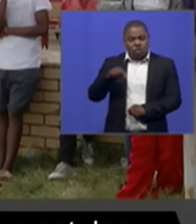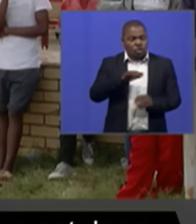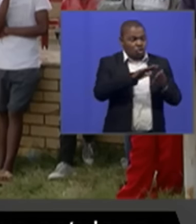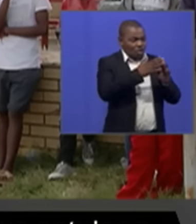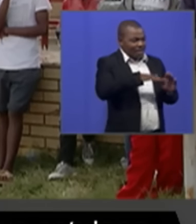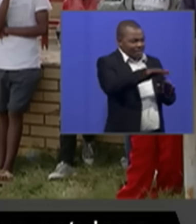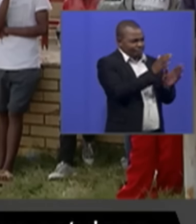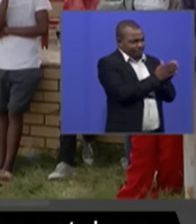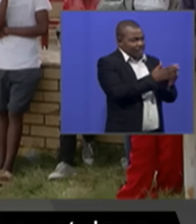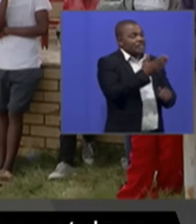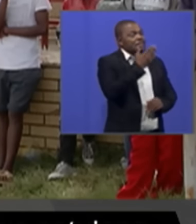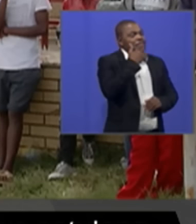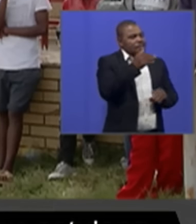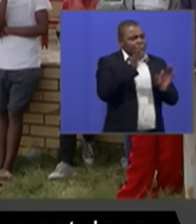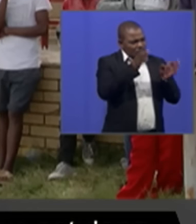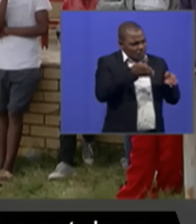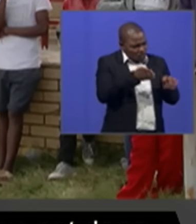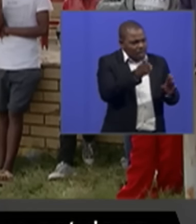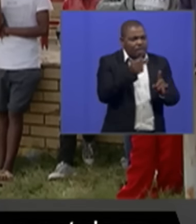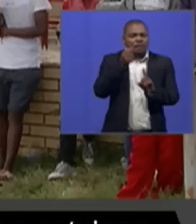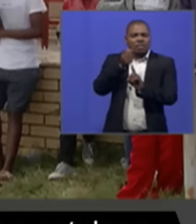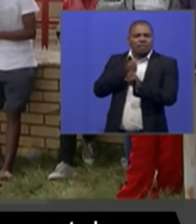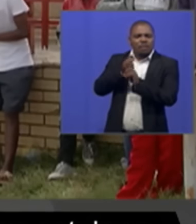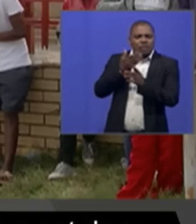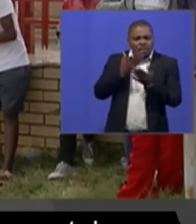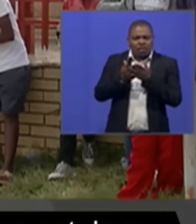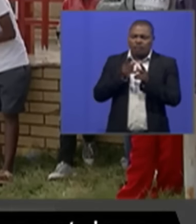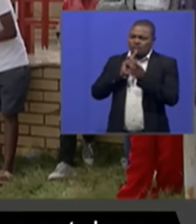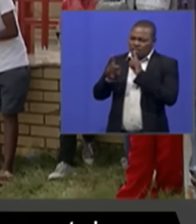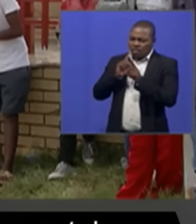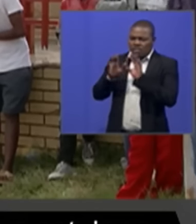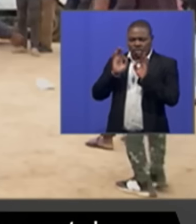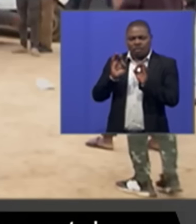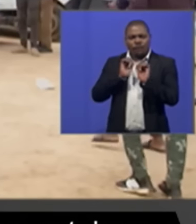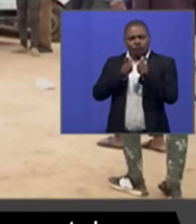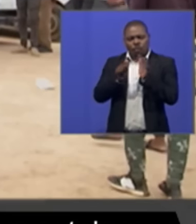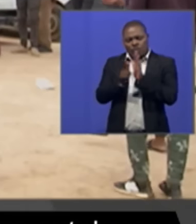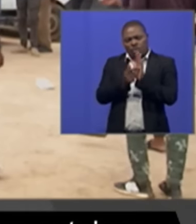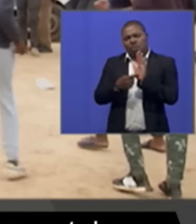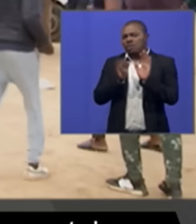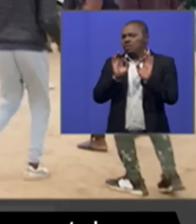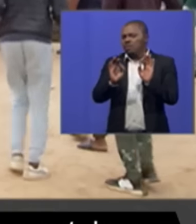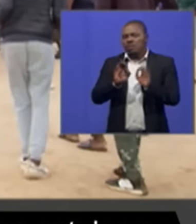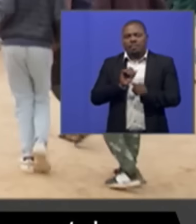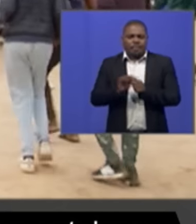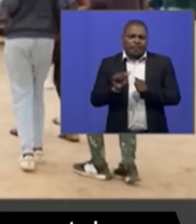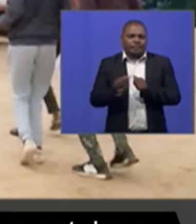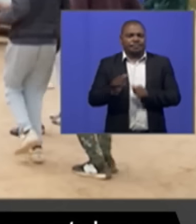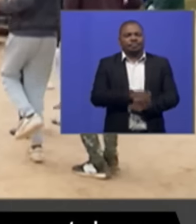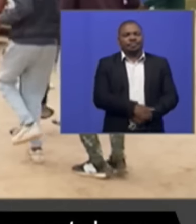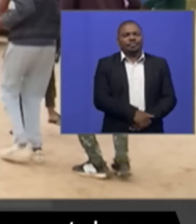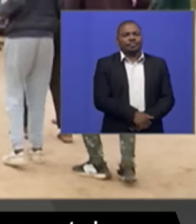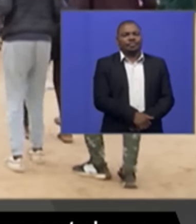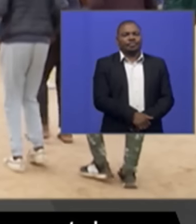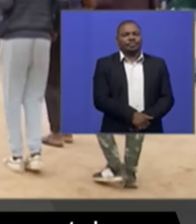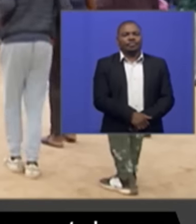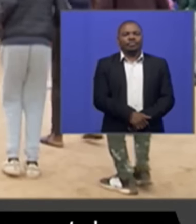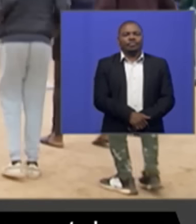dirisa ditselana tse di maleba ebile di le mo molaong go buisana le bona. Ke Thabiso Moss, wa dikgang